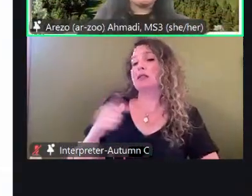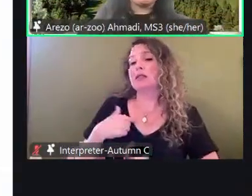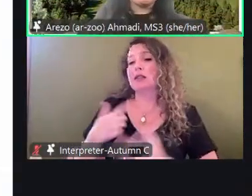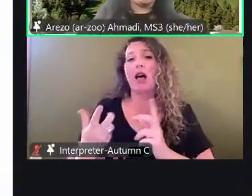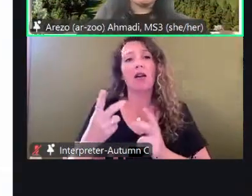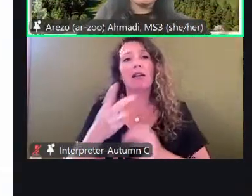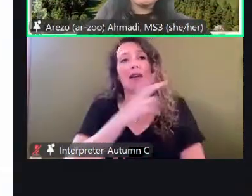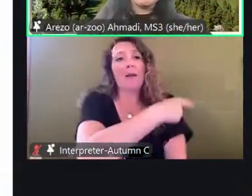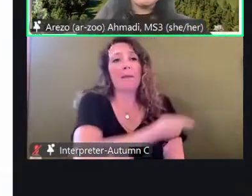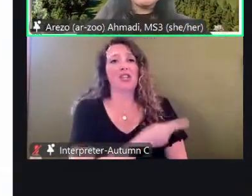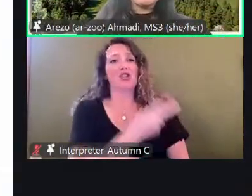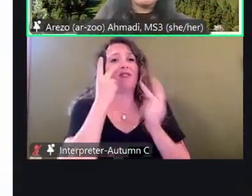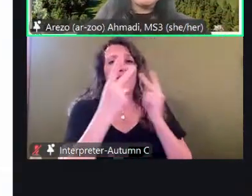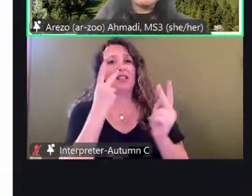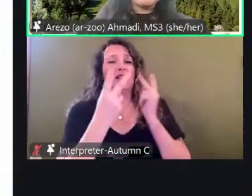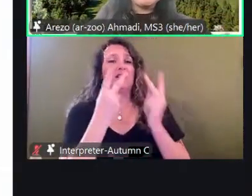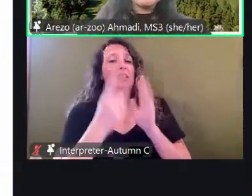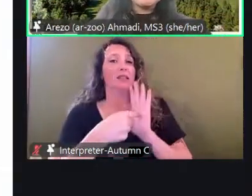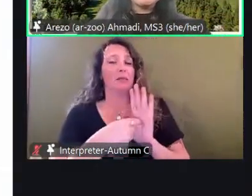patient visit.